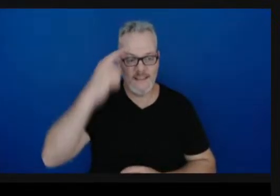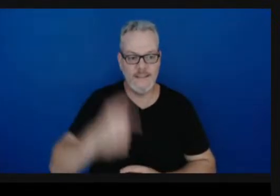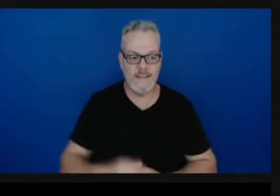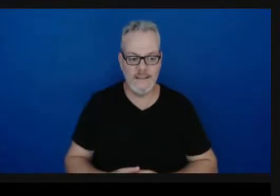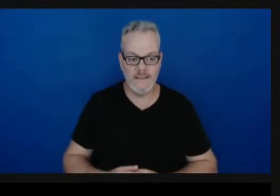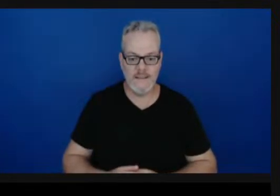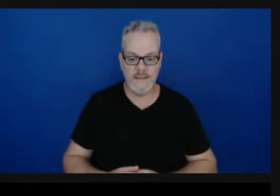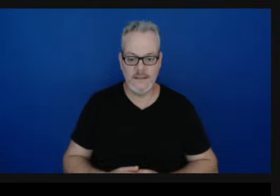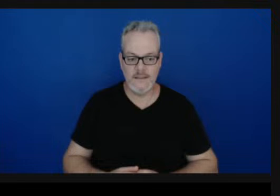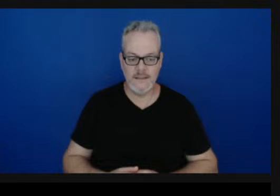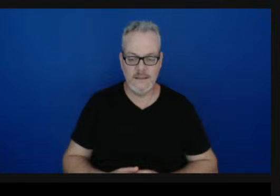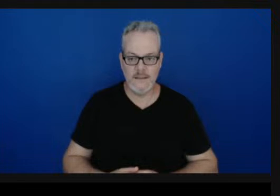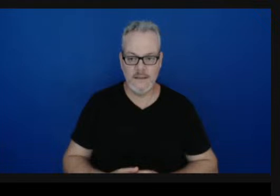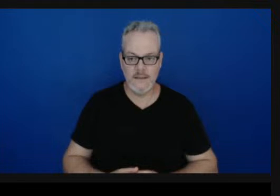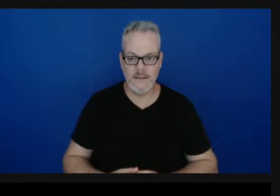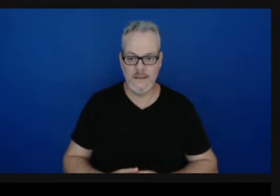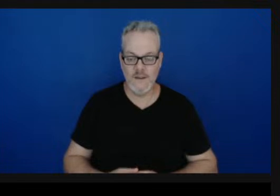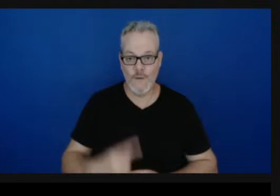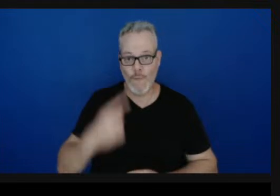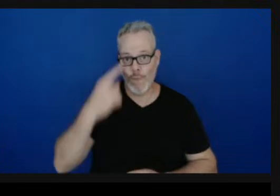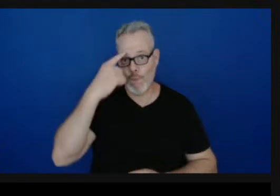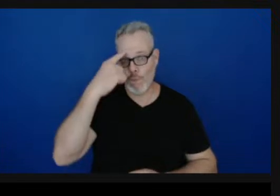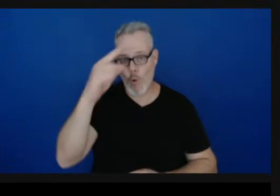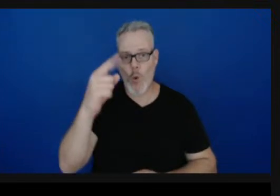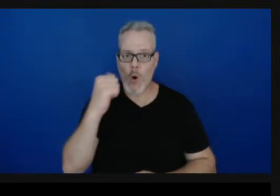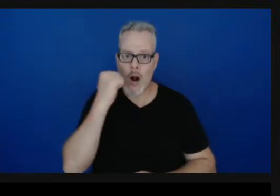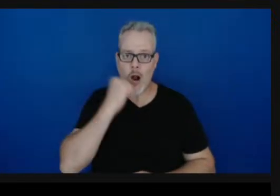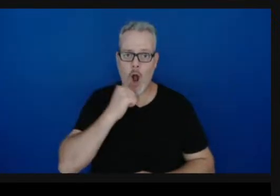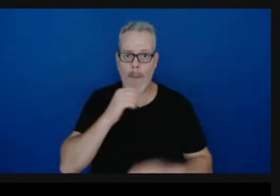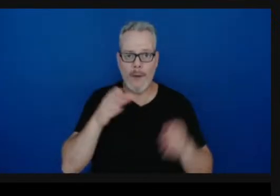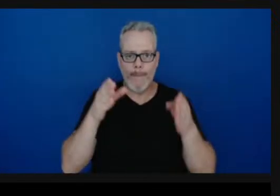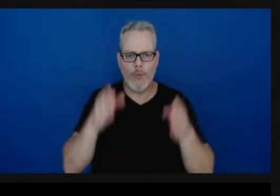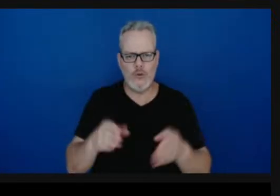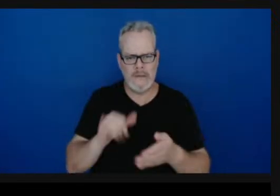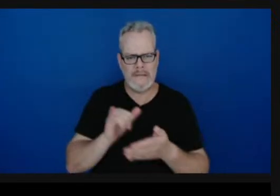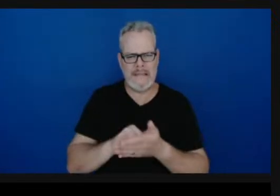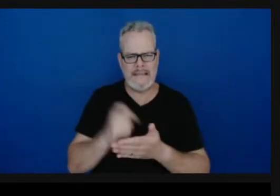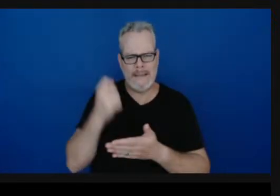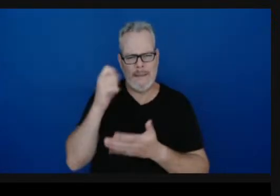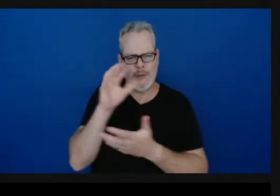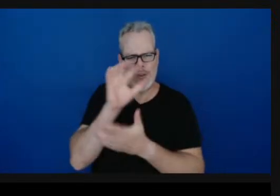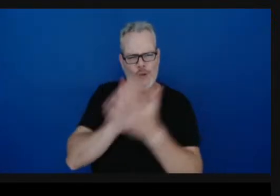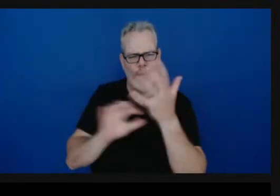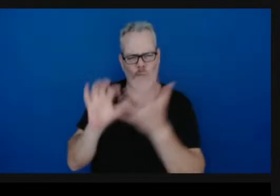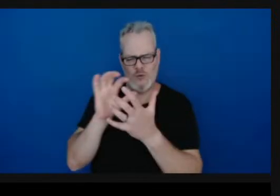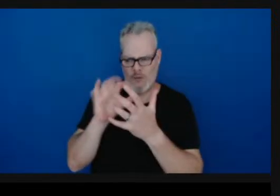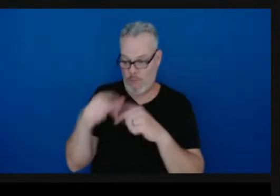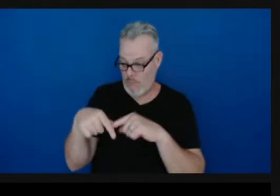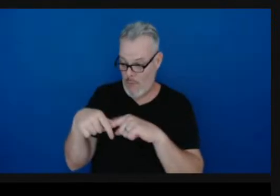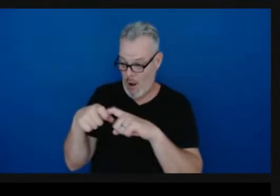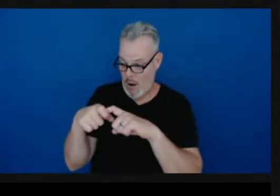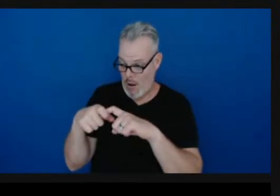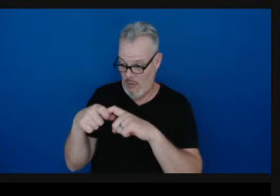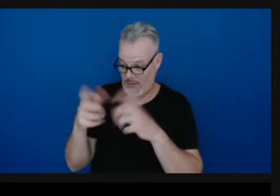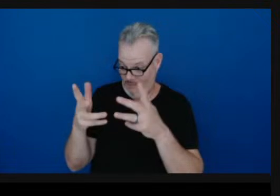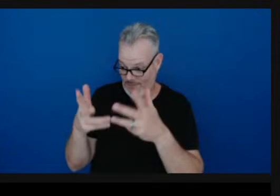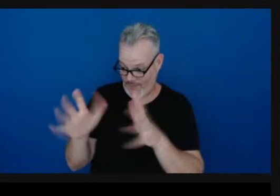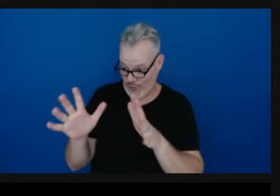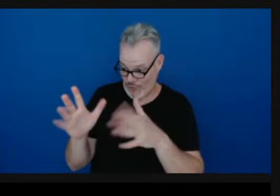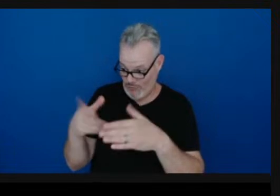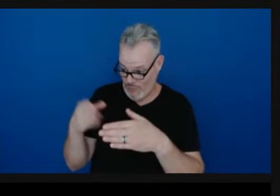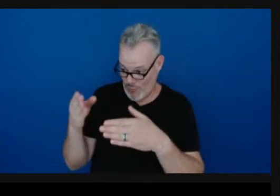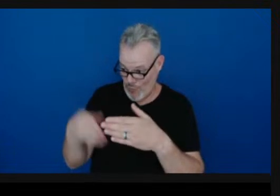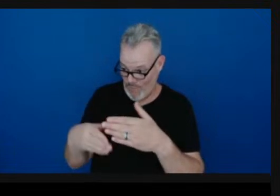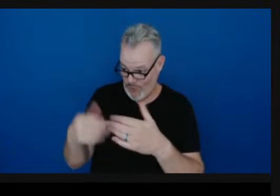for a common person, it's always been kind of confusing. This whole it's within 3 months, it's paused or it's over. So I don't know if they're just trying to bridge the